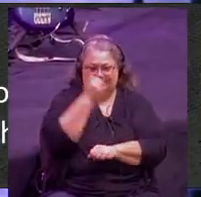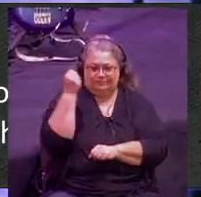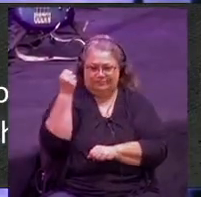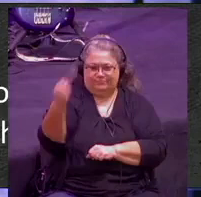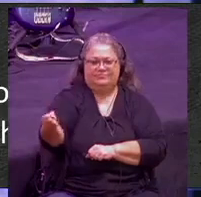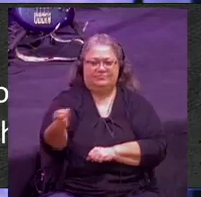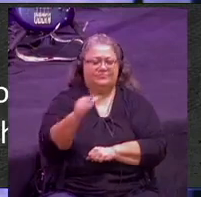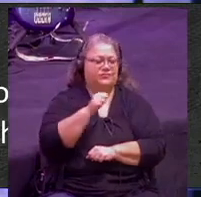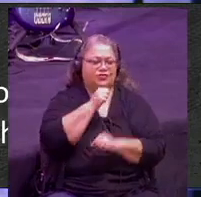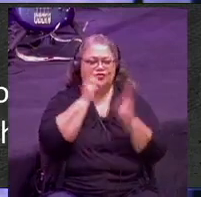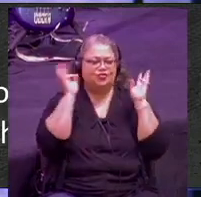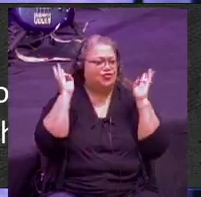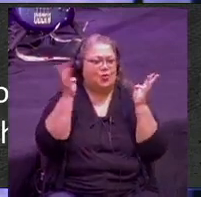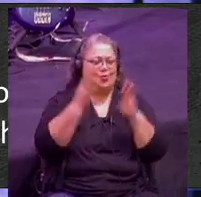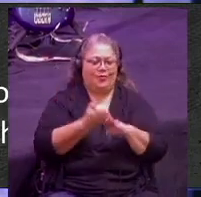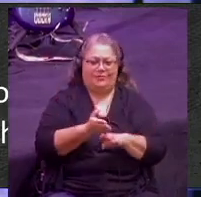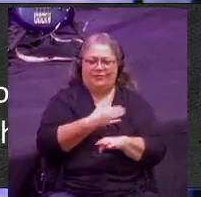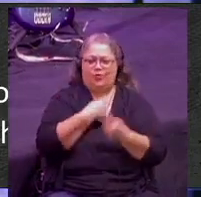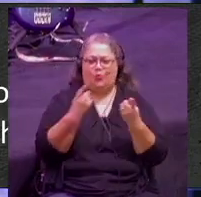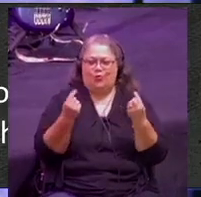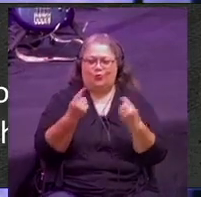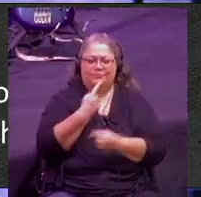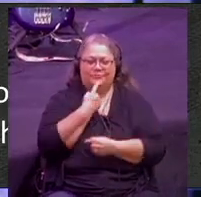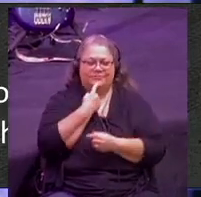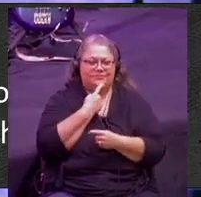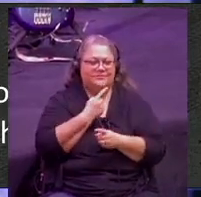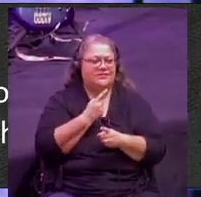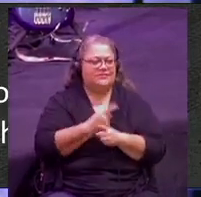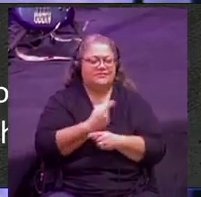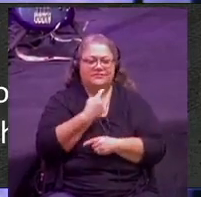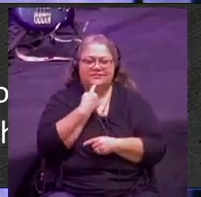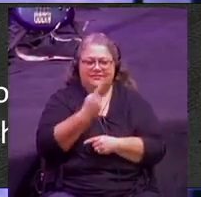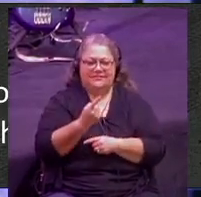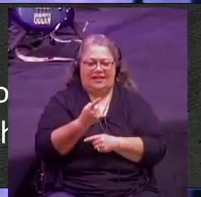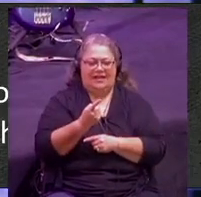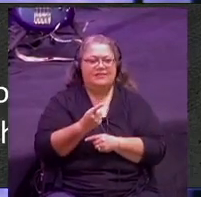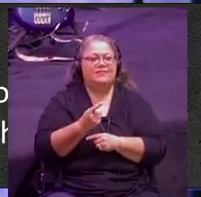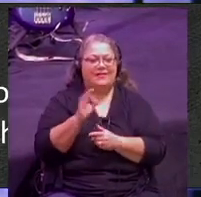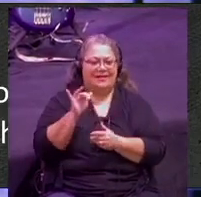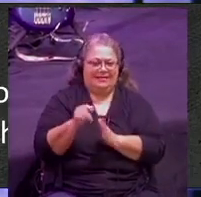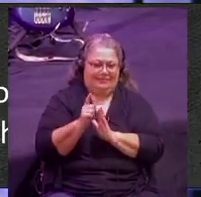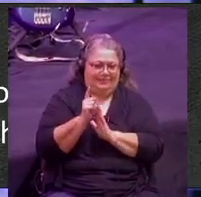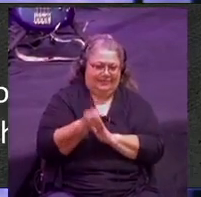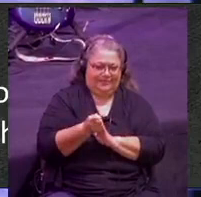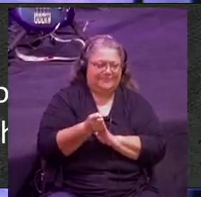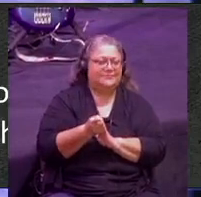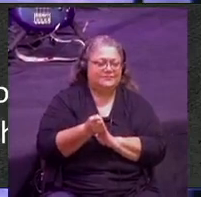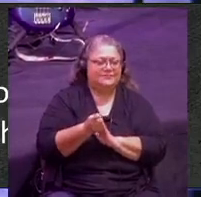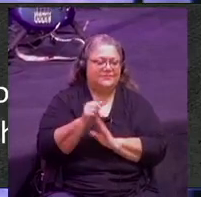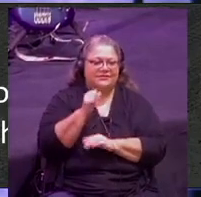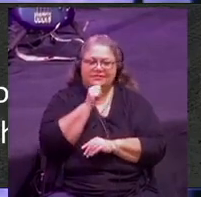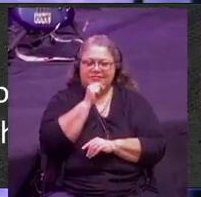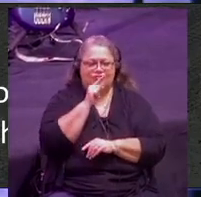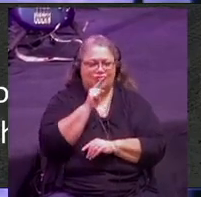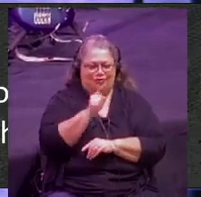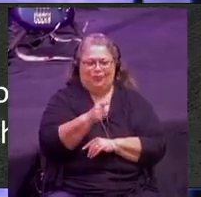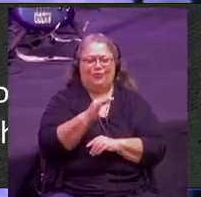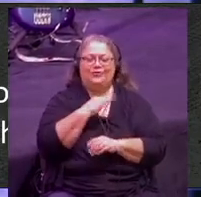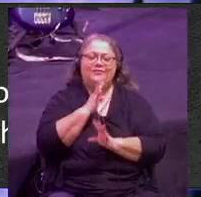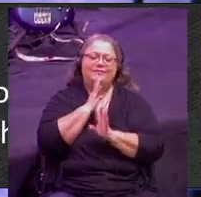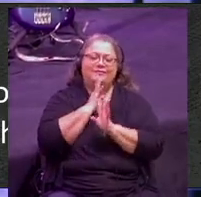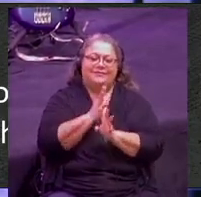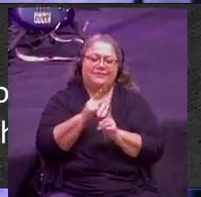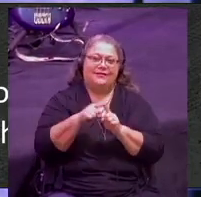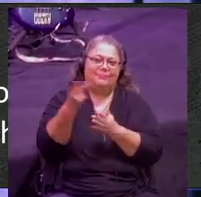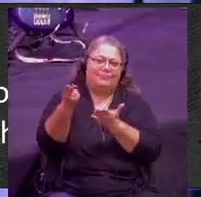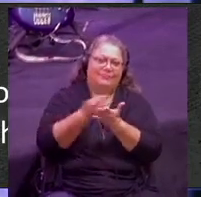worry beforehand what you are to say, but you say whatever's been given you in that hour, for it's not you who speaks, but it is